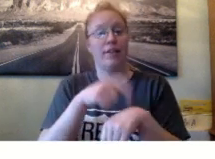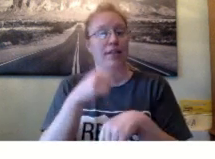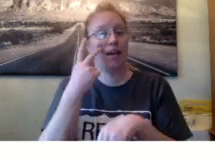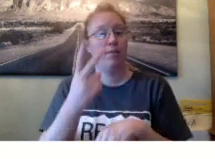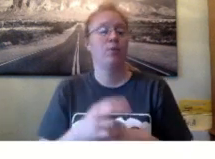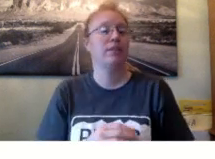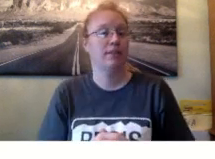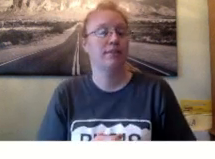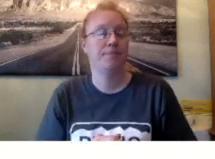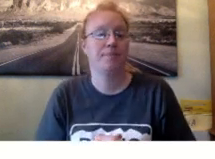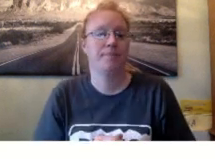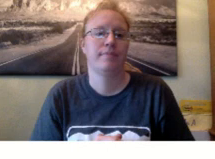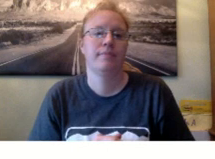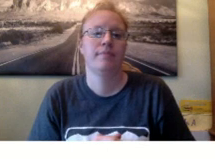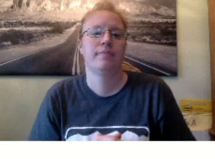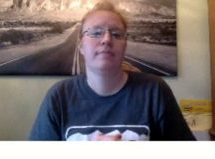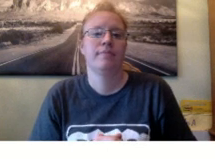see it.